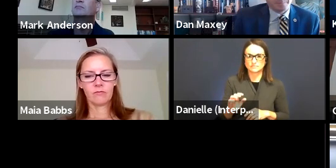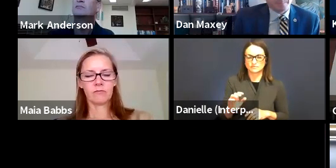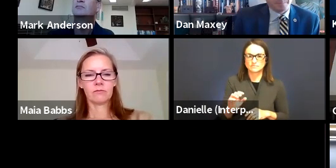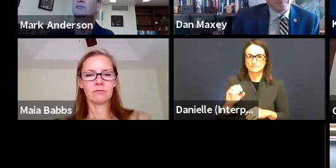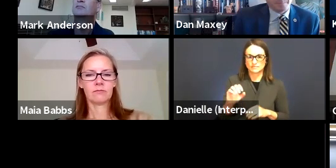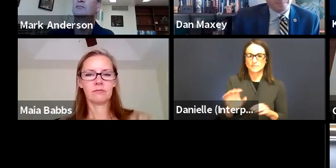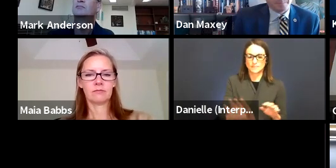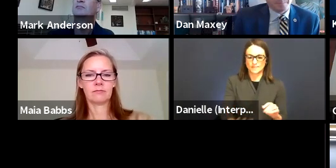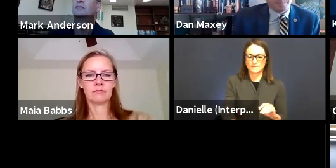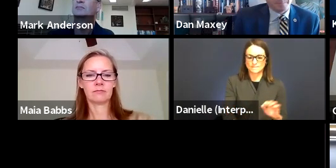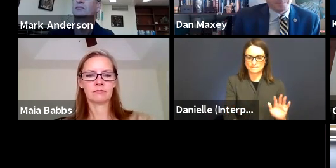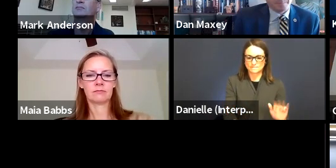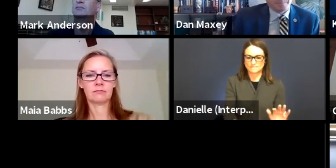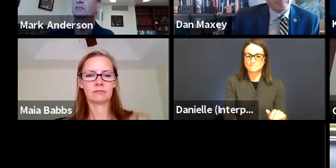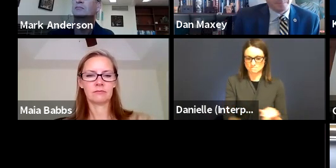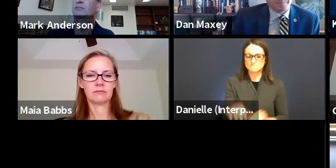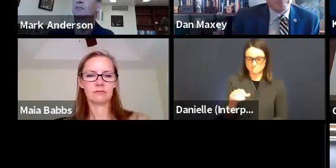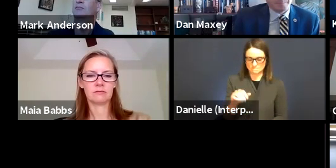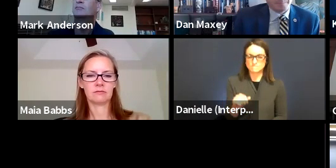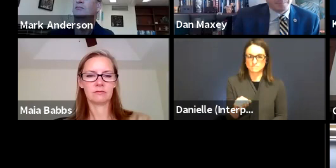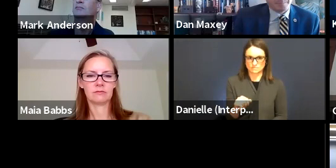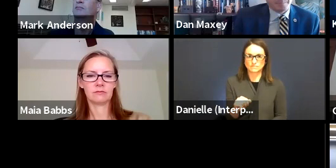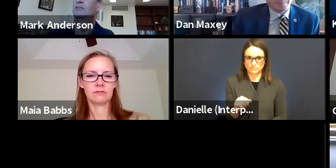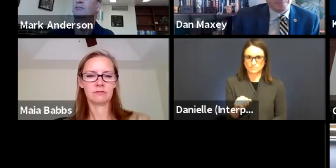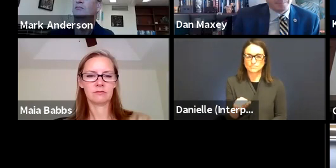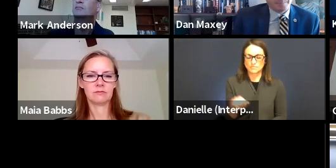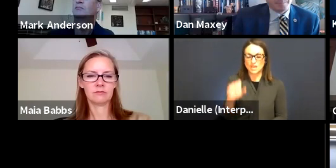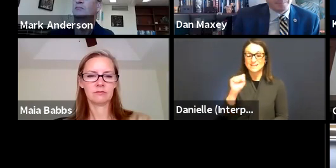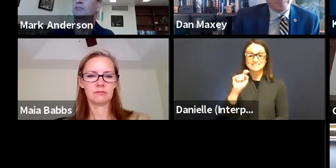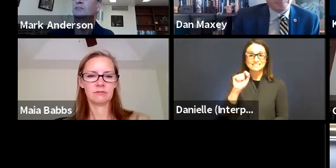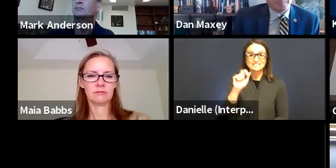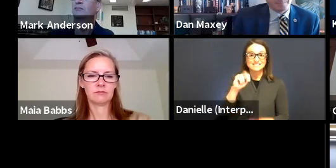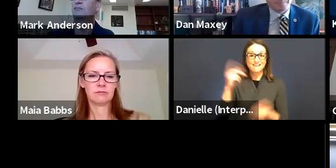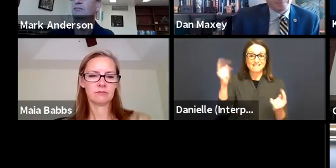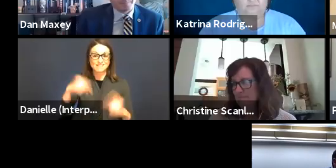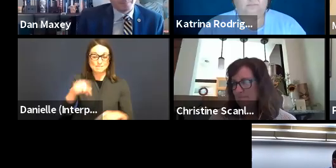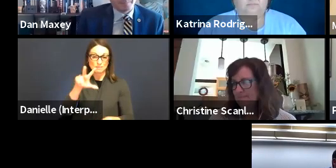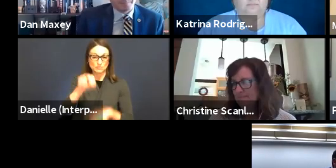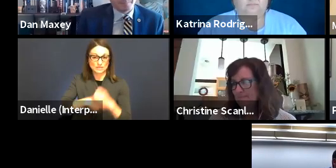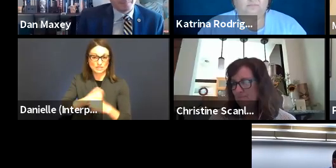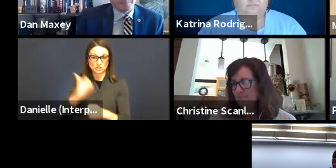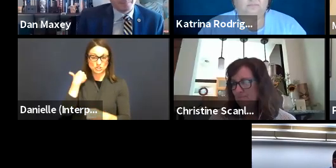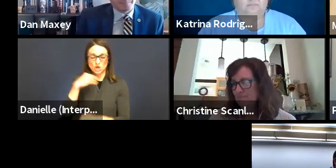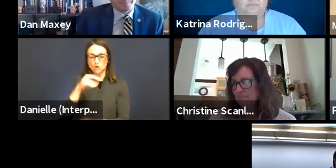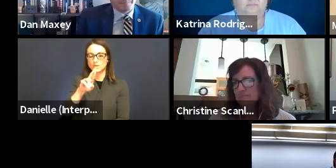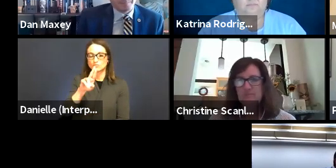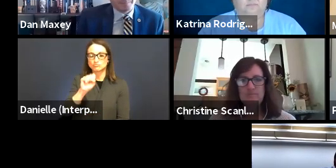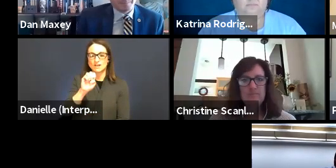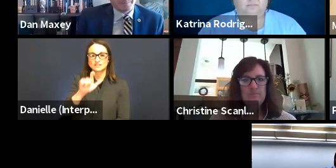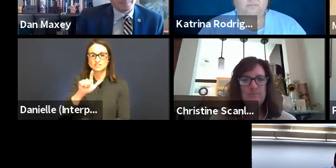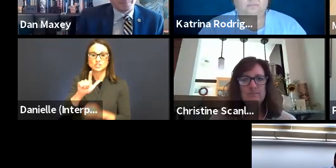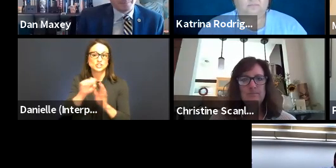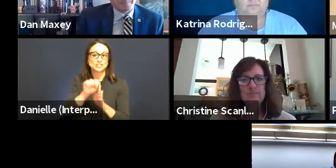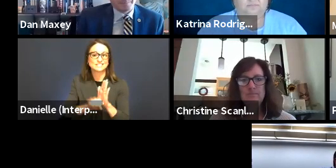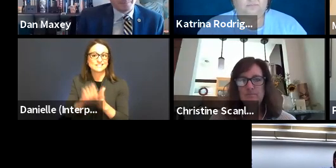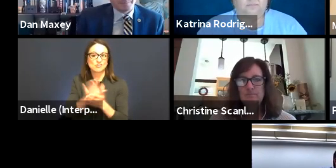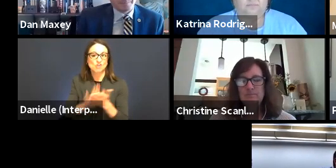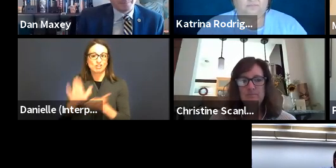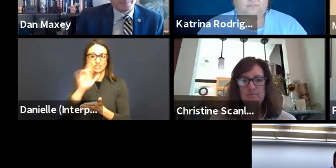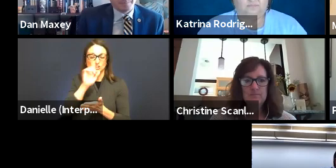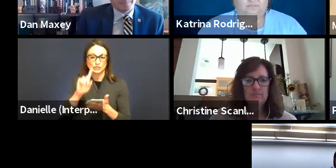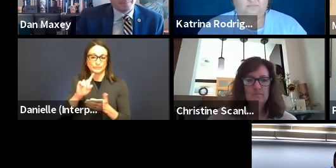Northern Colorado 30 years ago after teaching for a time at Russell Sage College in New York. And he's contributed